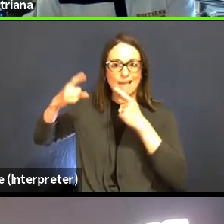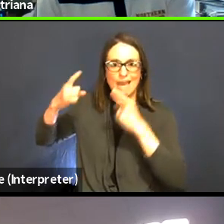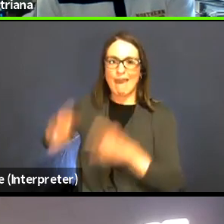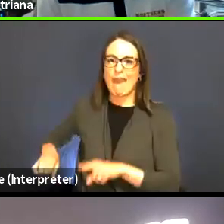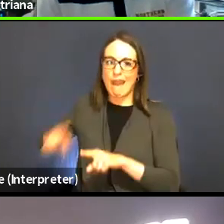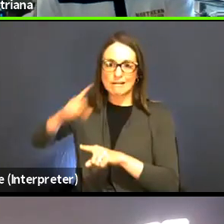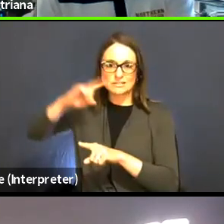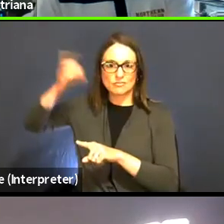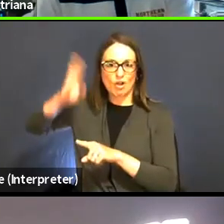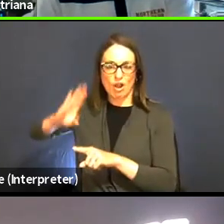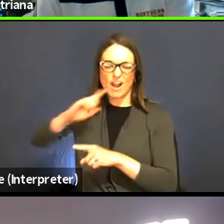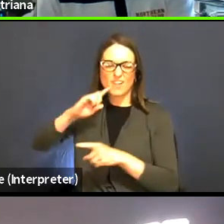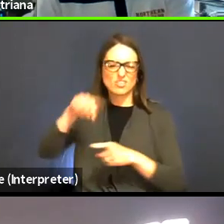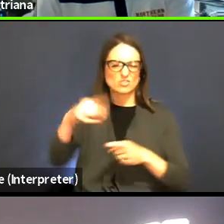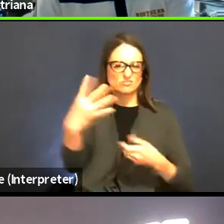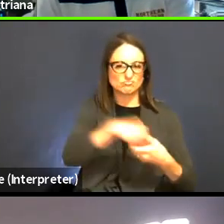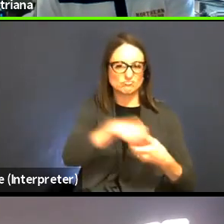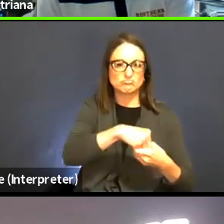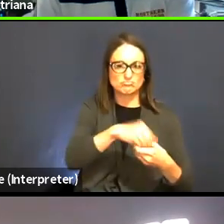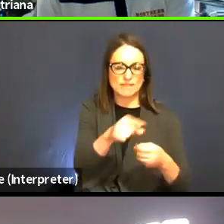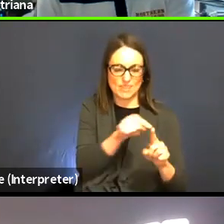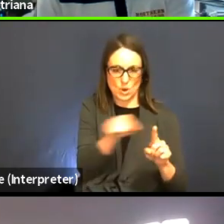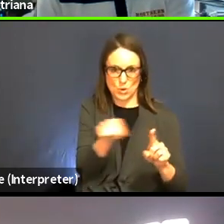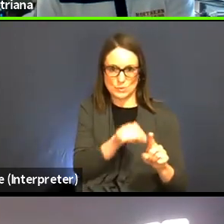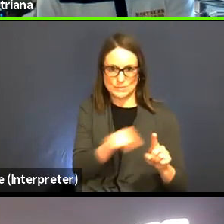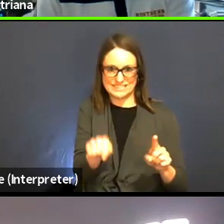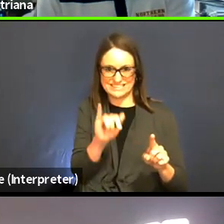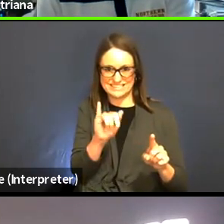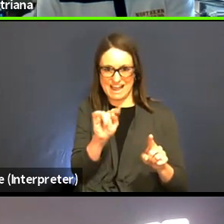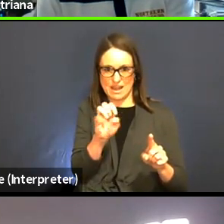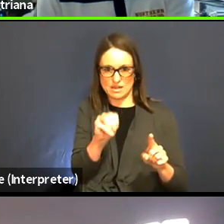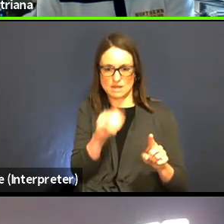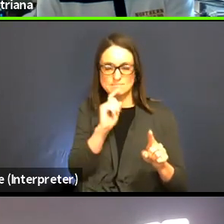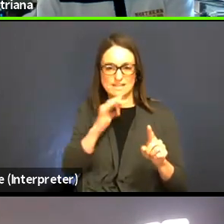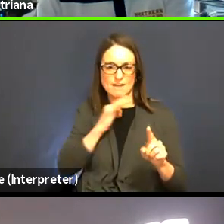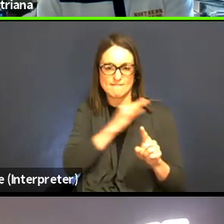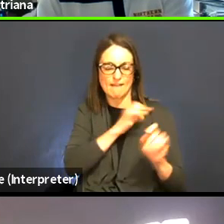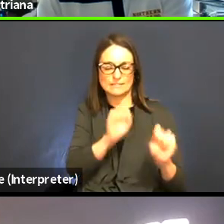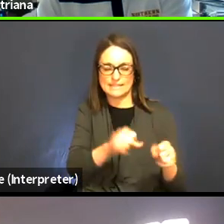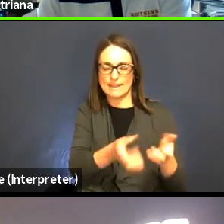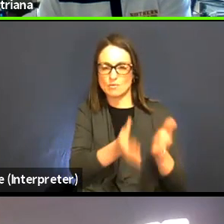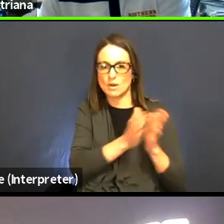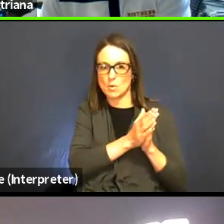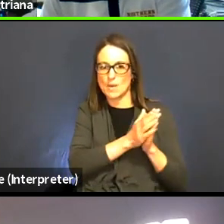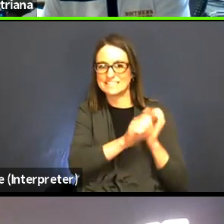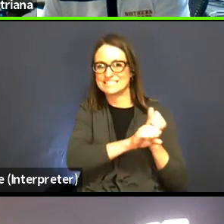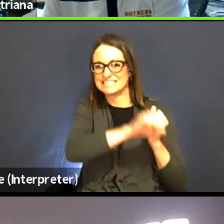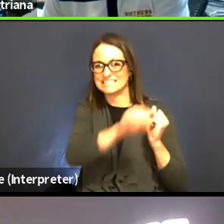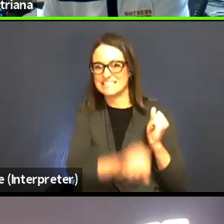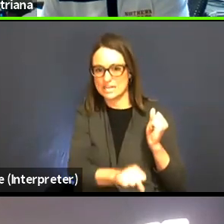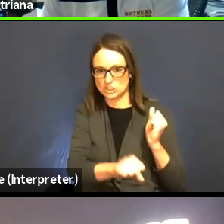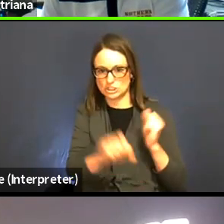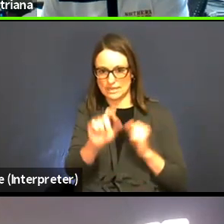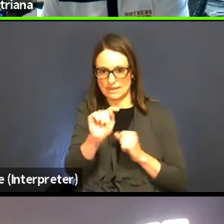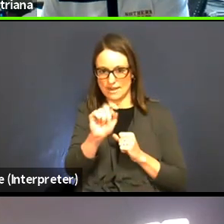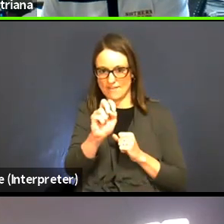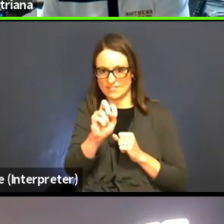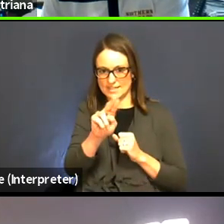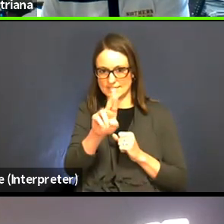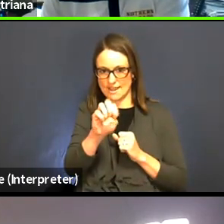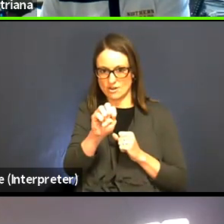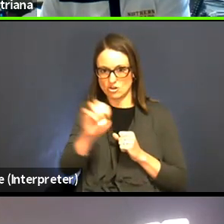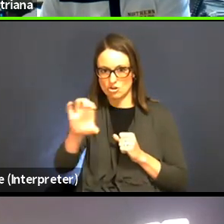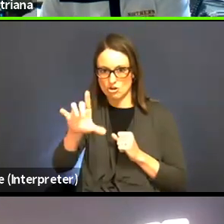in those items for which a faculty member could request an extension of the tenure clock. Stan, I don't know